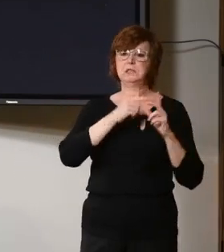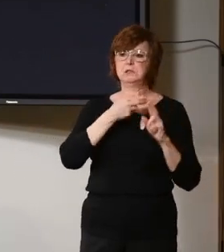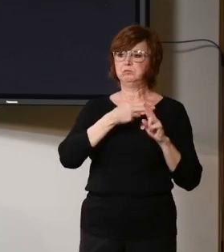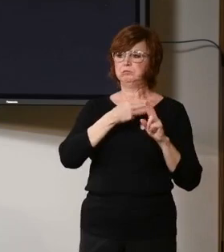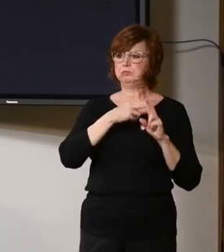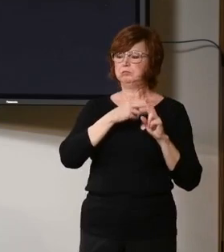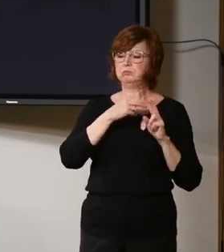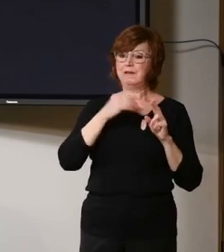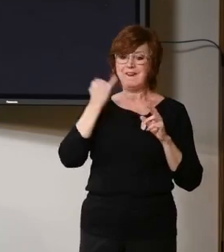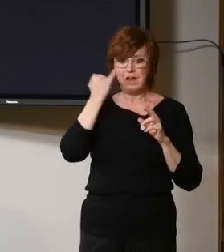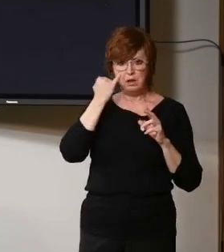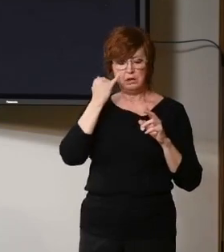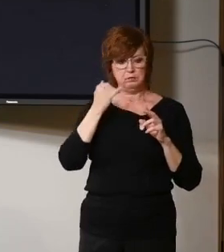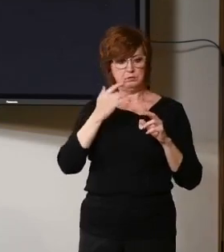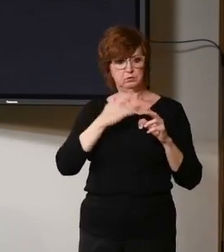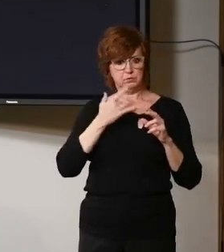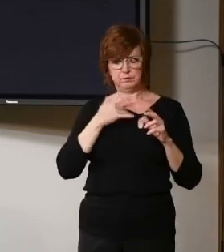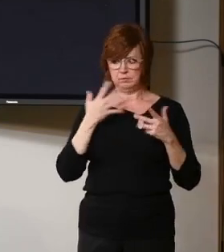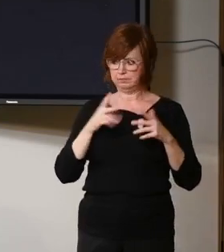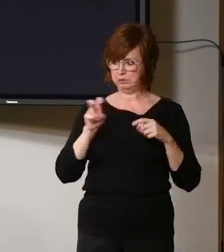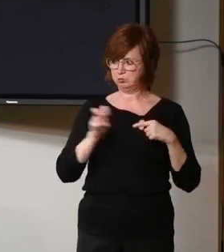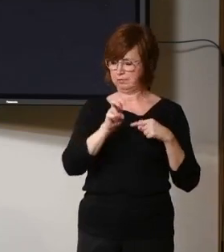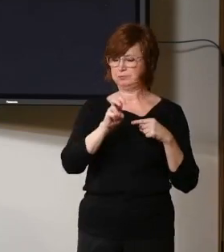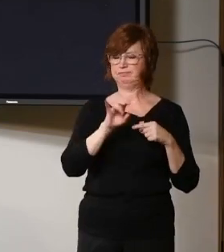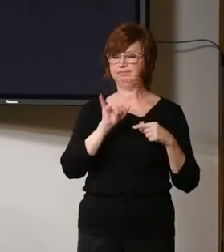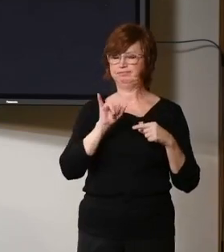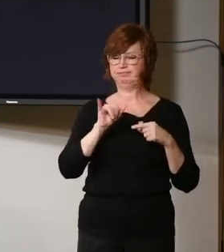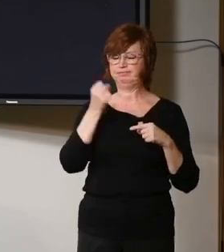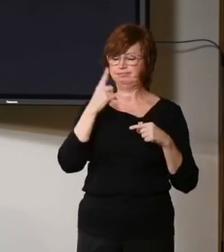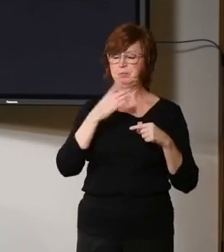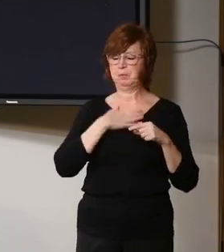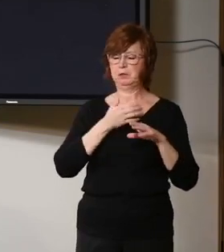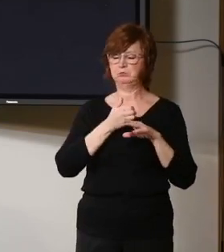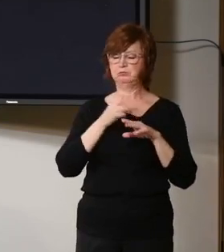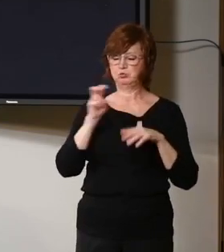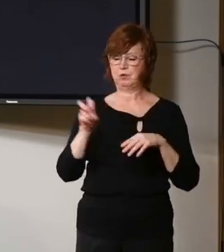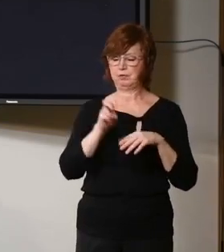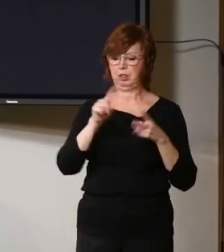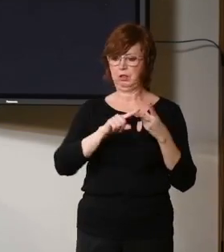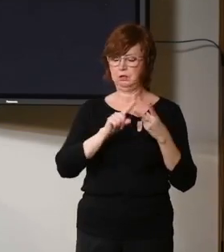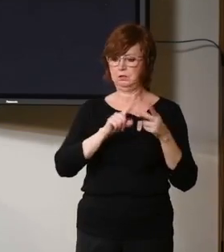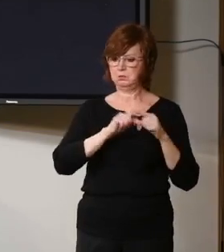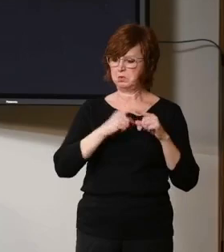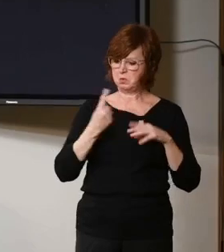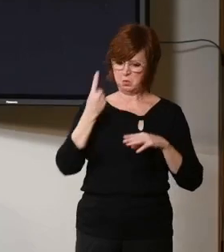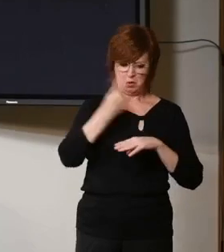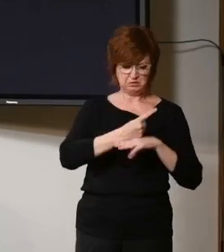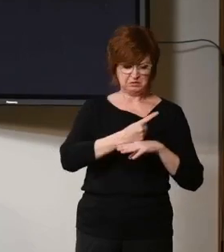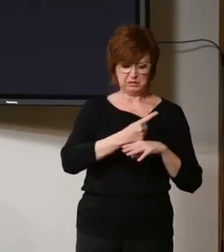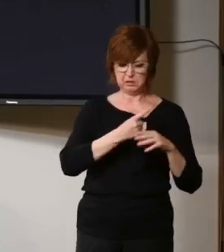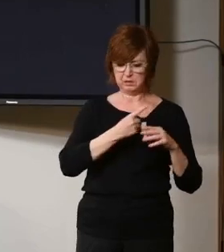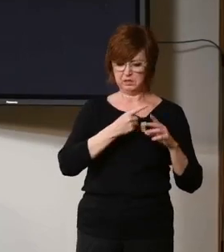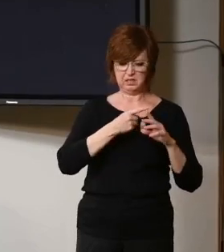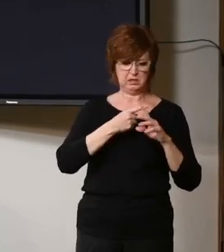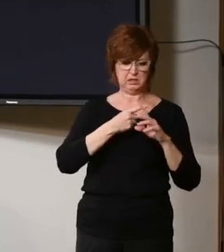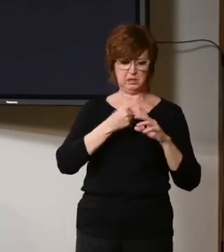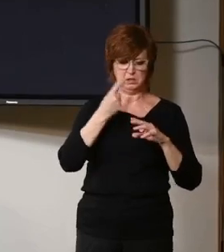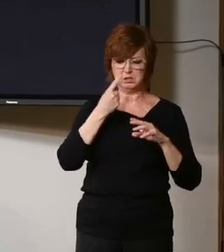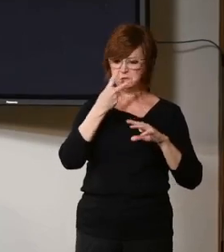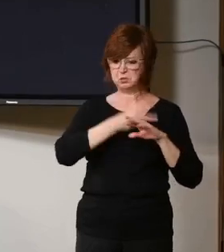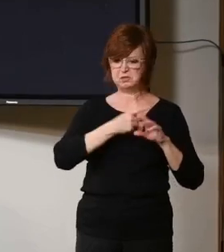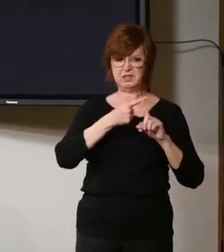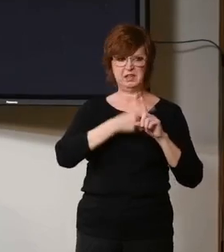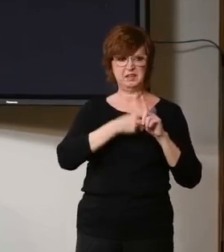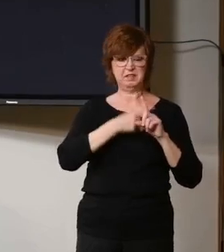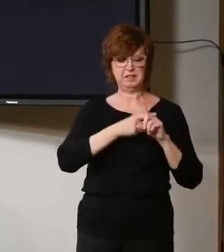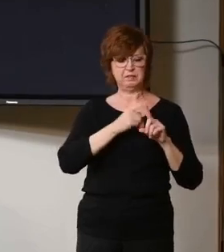you can wait for a day or two to see if it goes away. But if it's significant or worsening, or if you are older than 65 or have